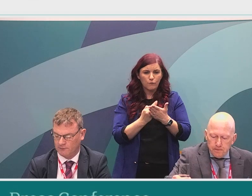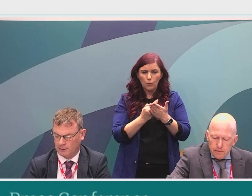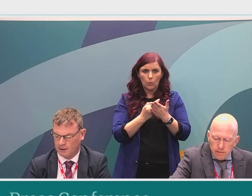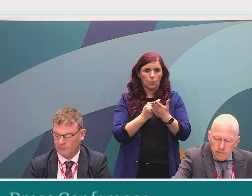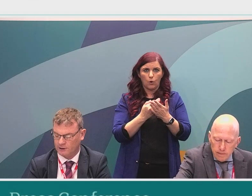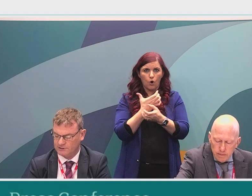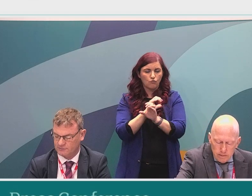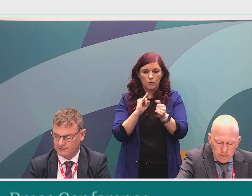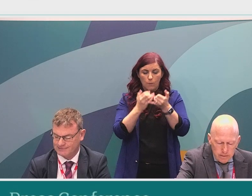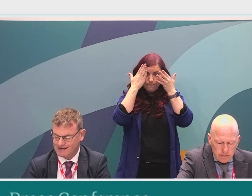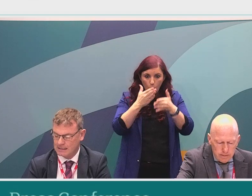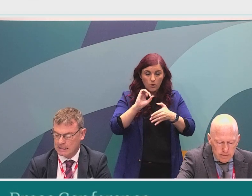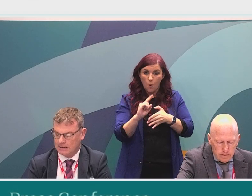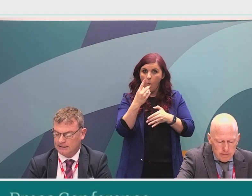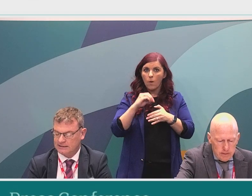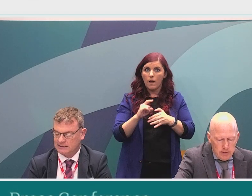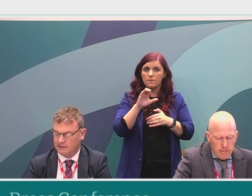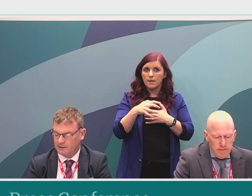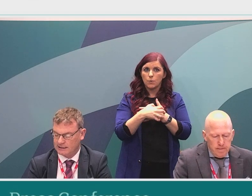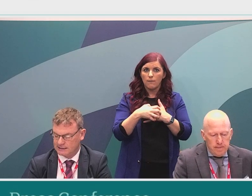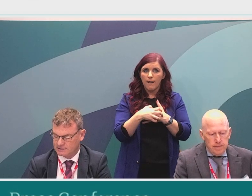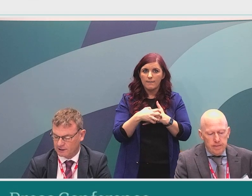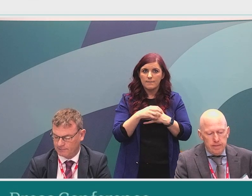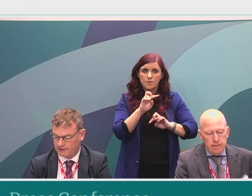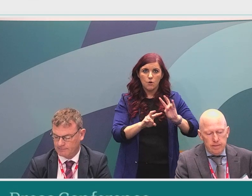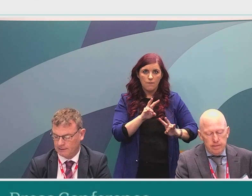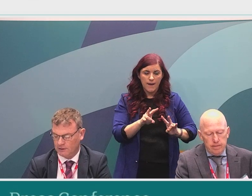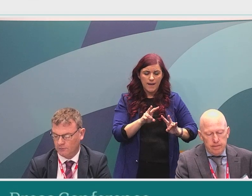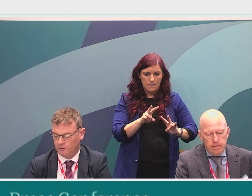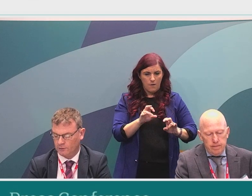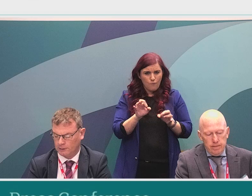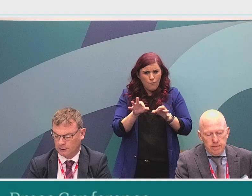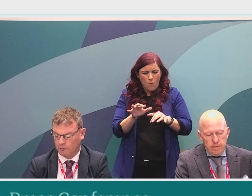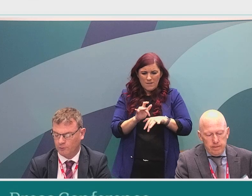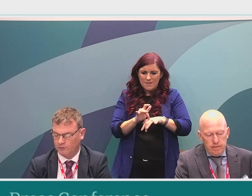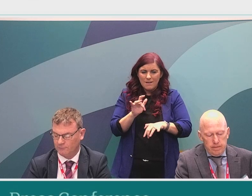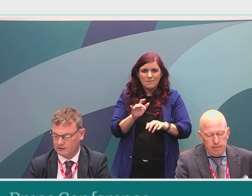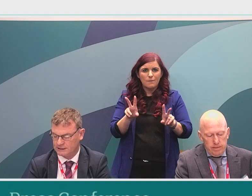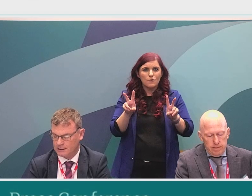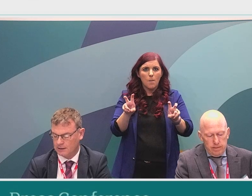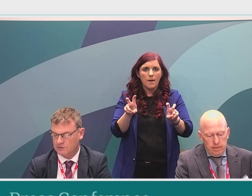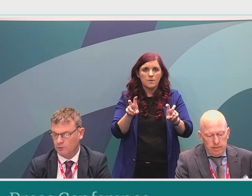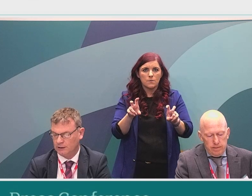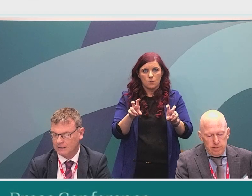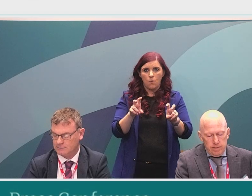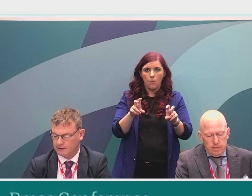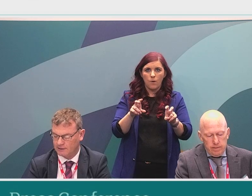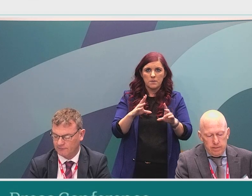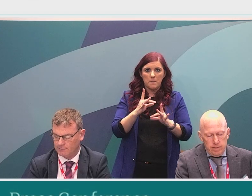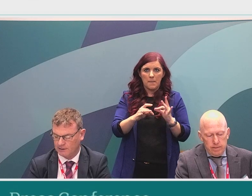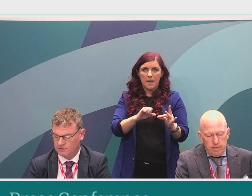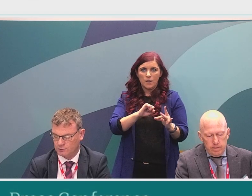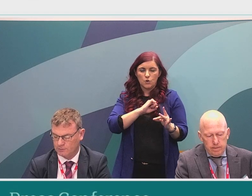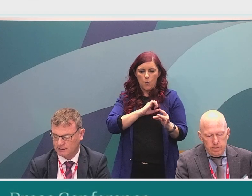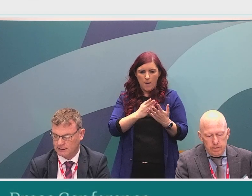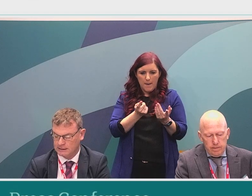of kind of crime surveys. This is clearly a sensitive topic, and the kind of reporting risk is one that has to be carefully